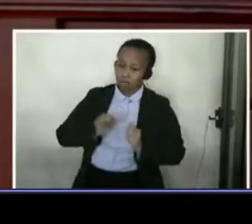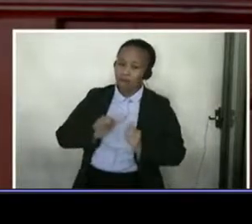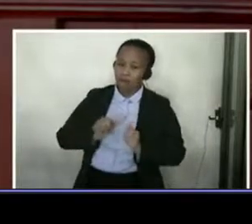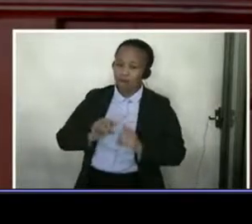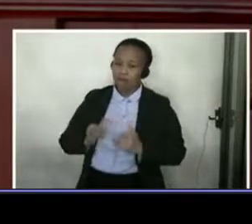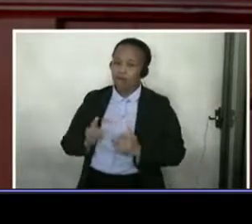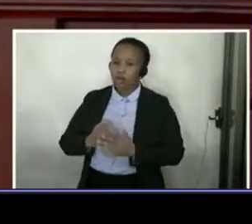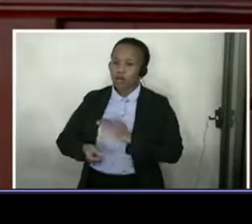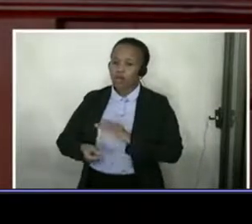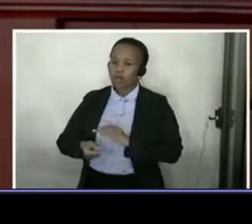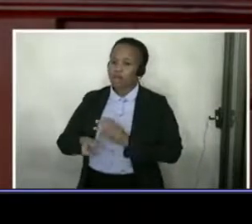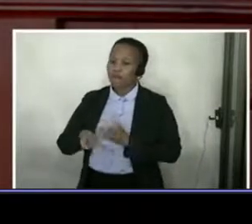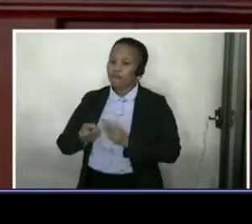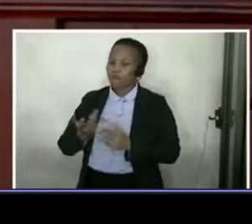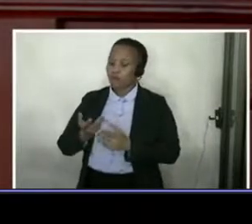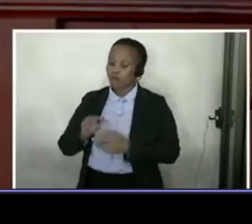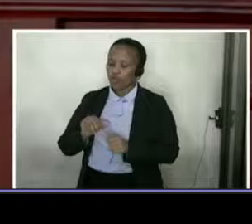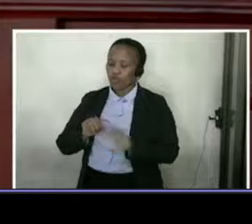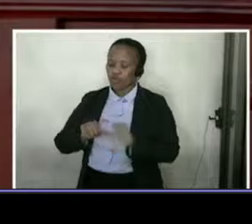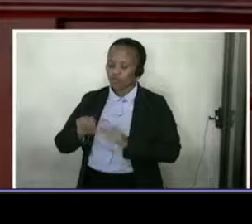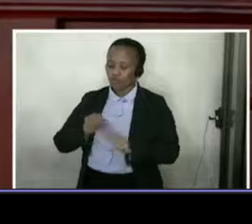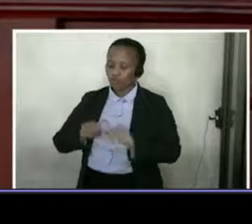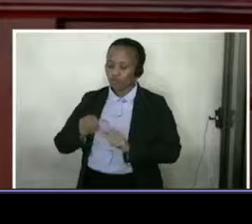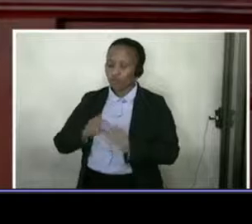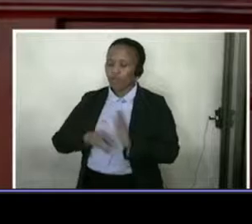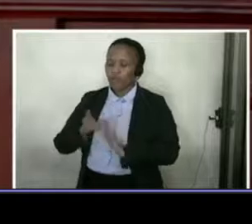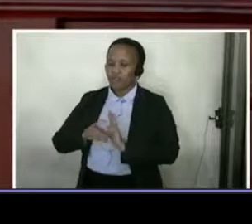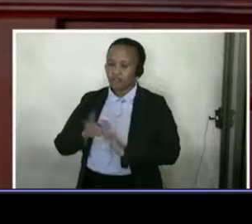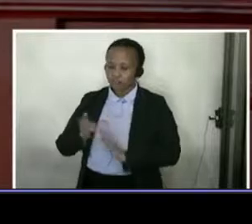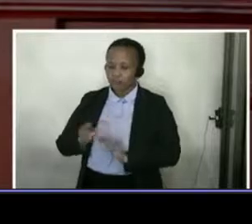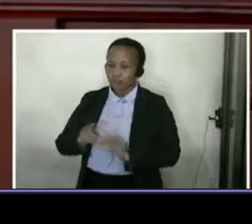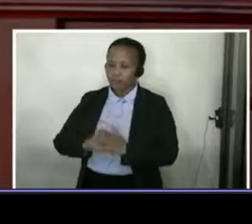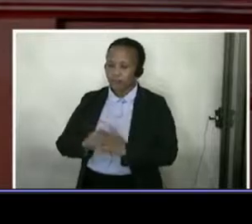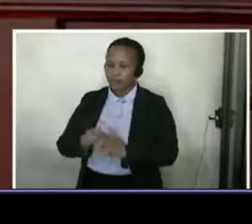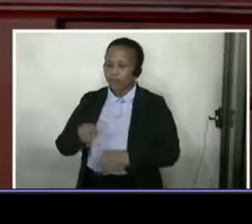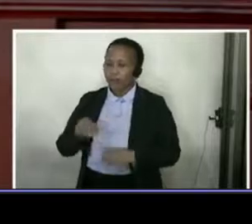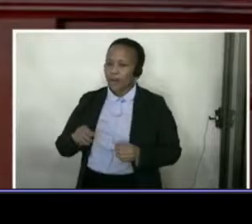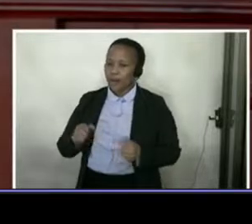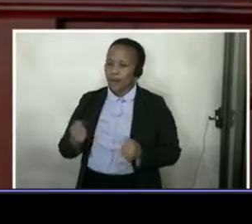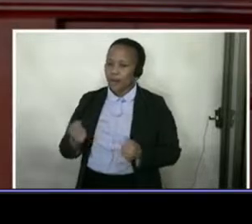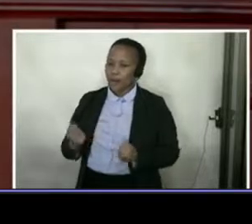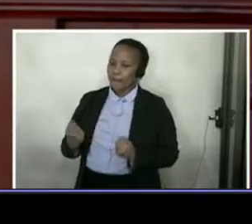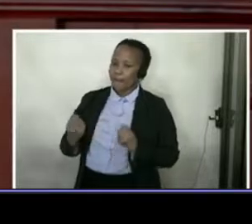Social Development for the blankets and PPEs, of which